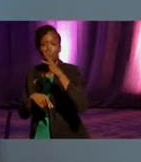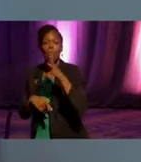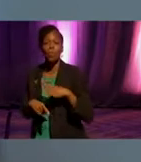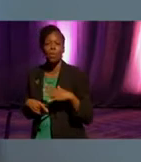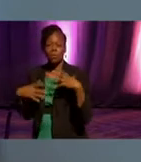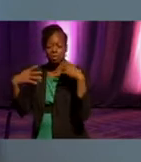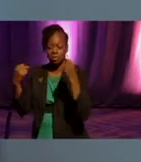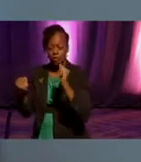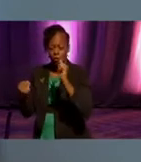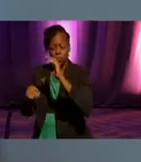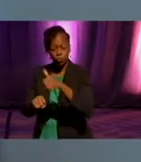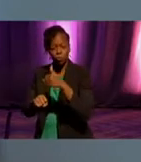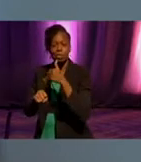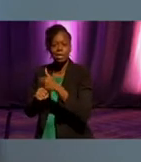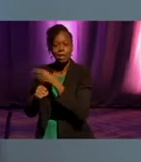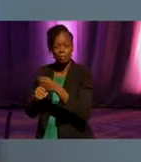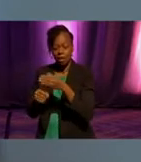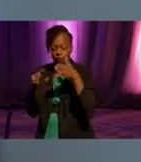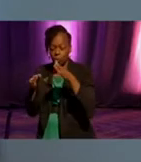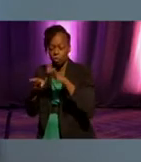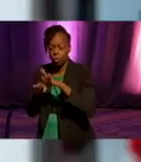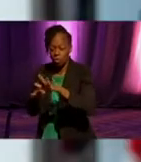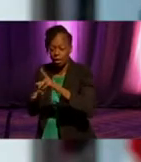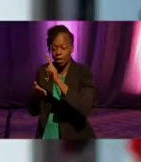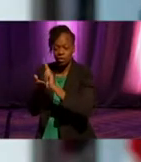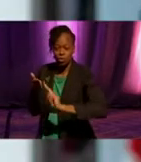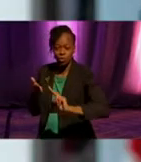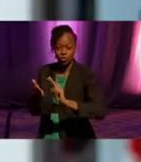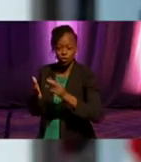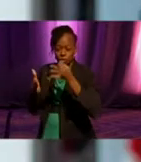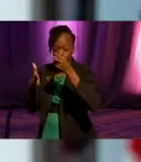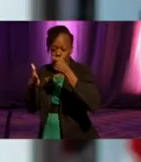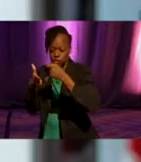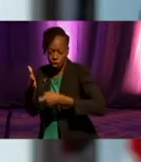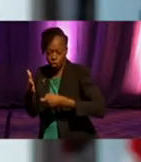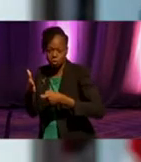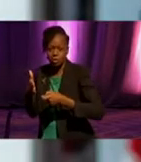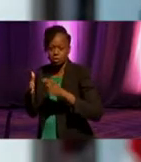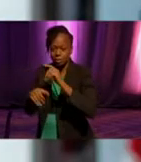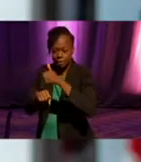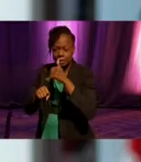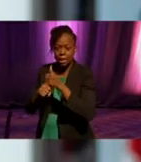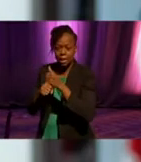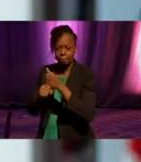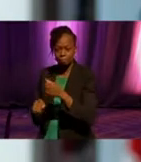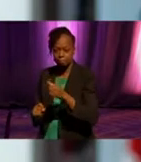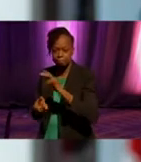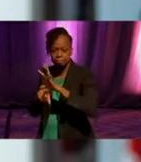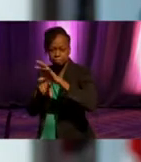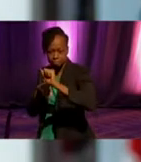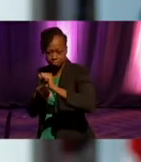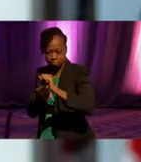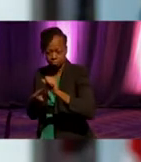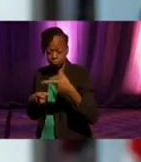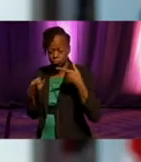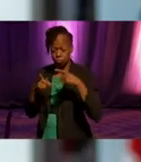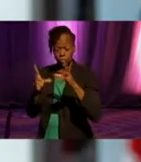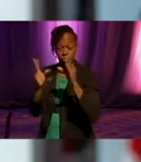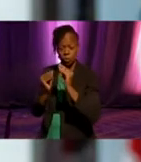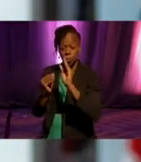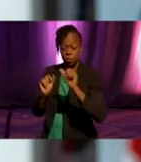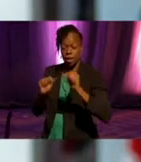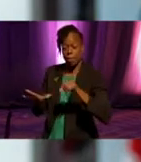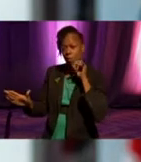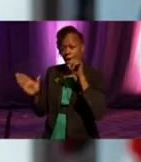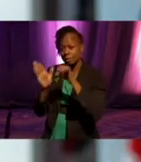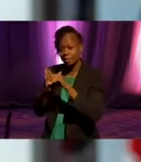university's cross-disciplinary expertise. During the summit, you'll have the opportunity to identify and share best practices for pregnant